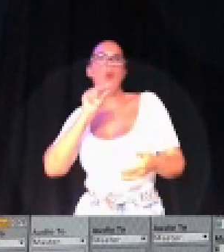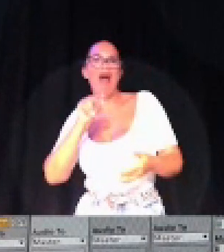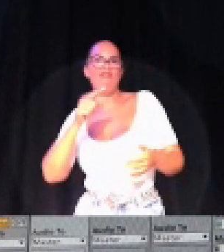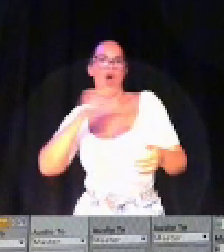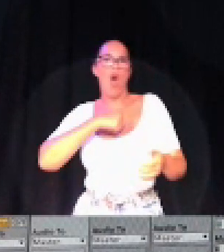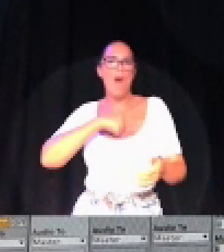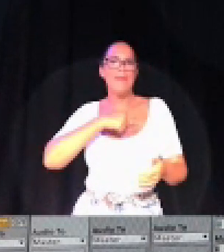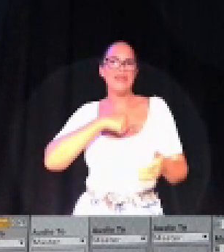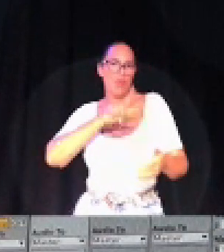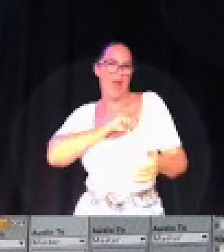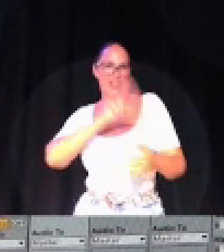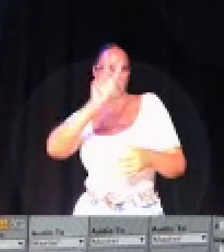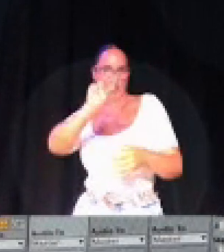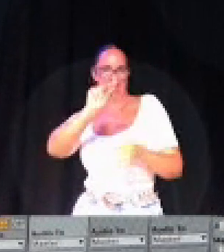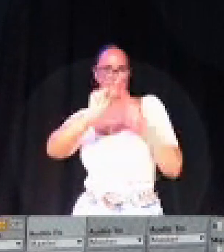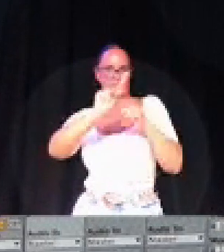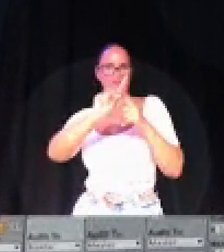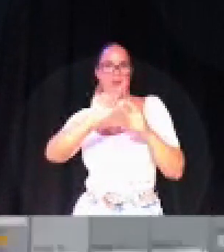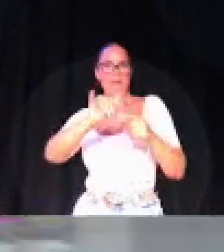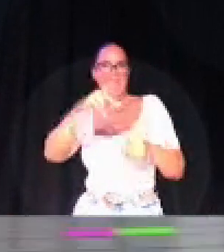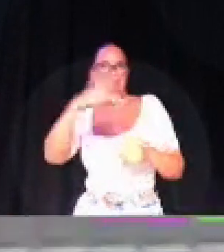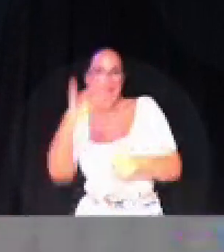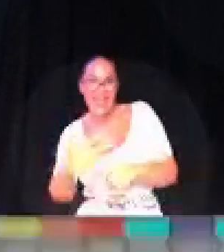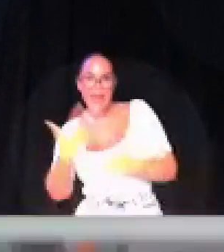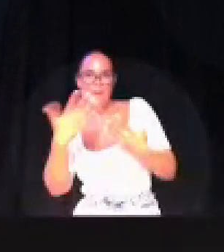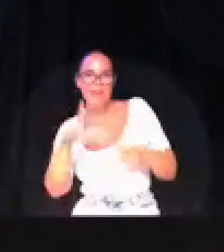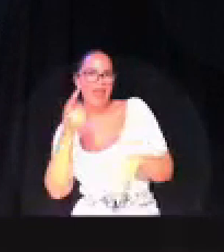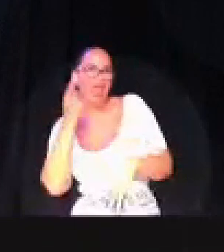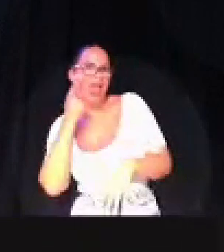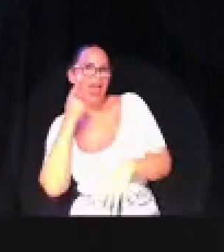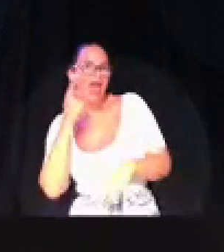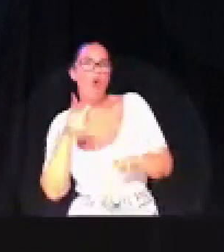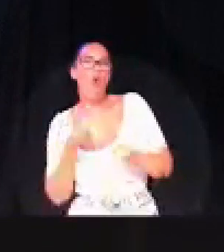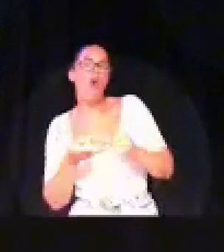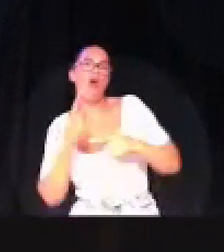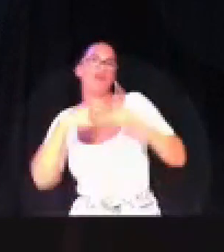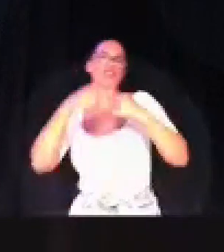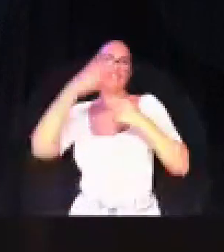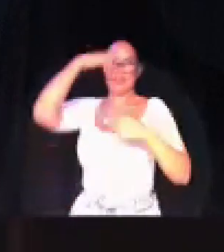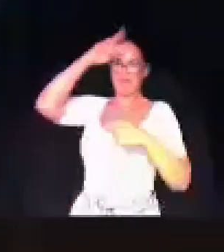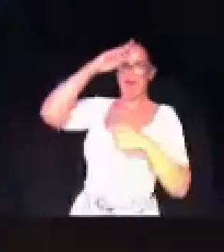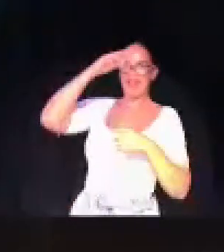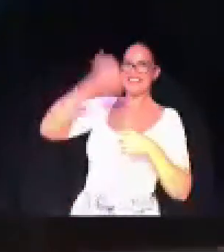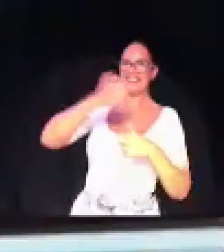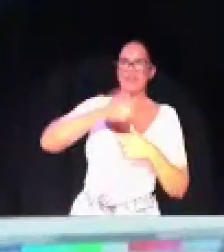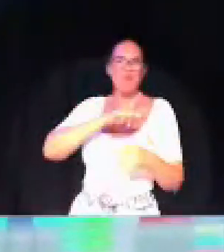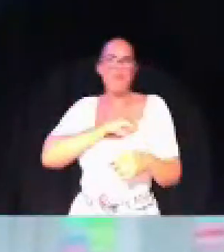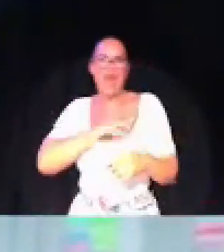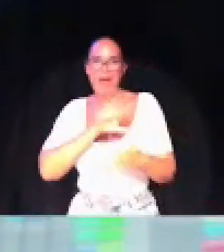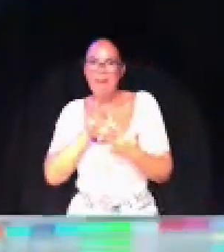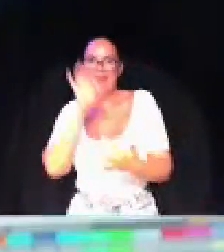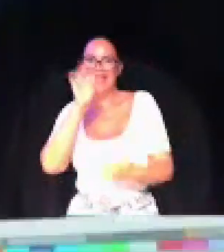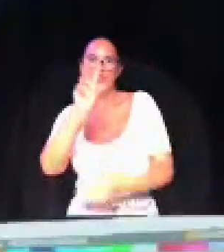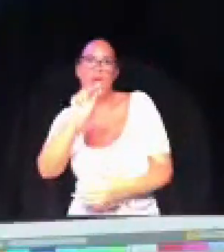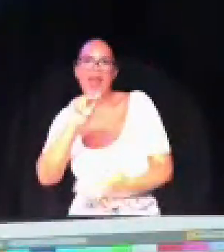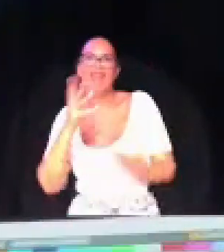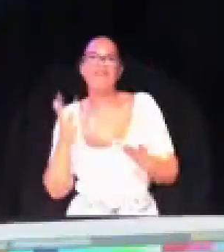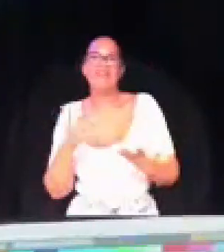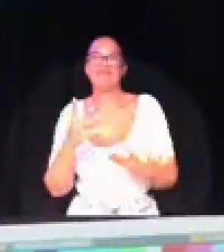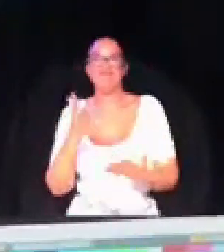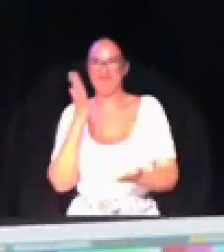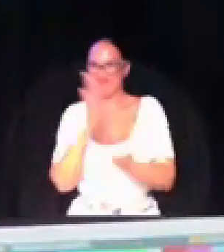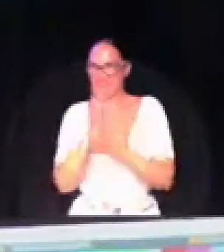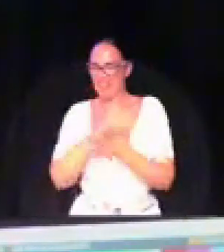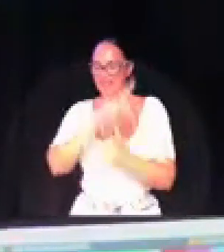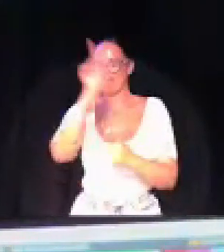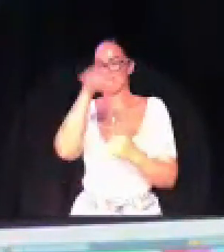tried 8 and Yeah, it just yeah, didn't yeah. sound right? No, and no, then no. and tried 16 and then, oh no. It's just, I wouldn't say random, but I kind